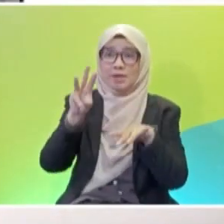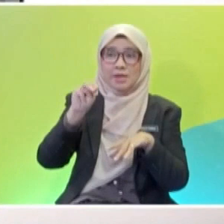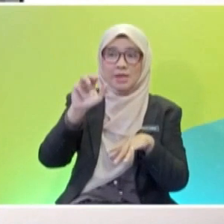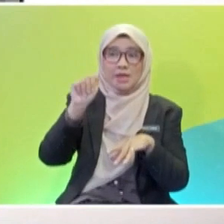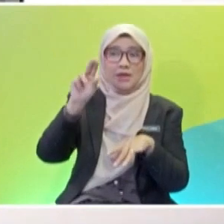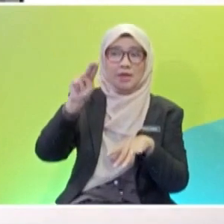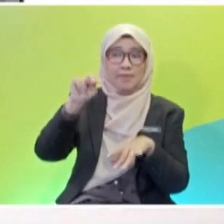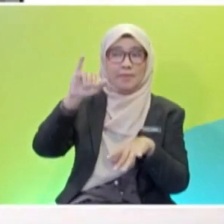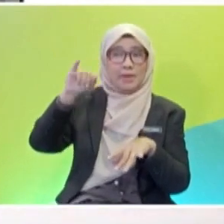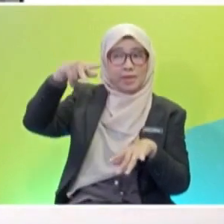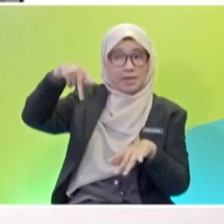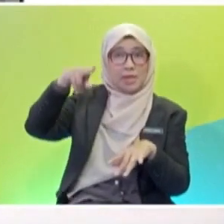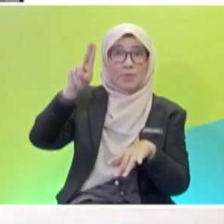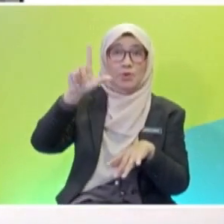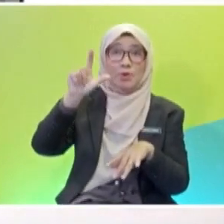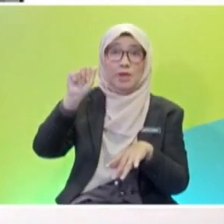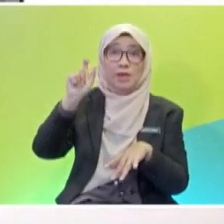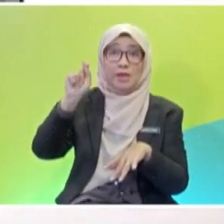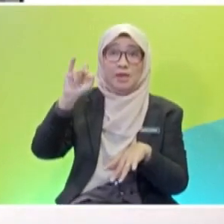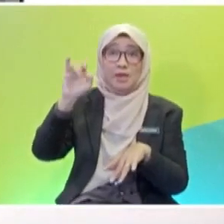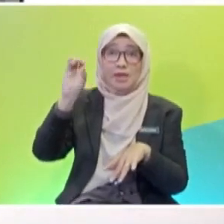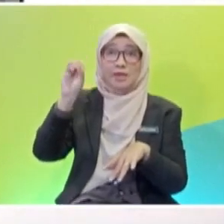last one. Tiklis Rialun.